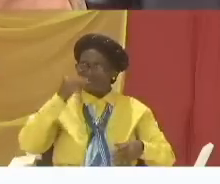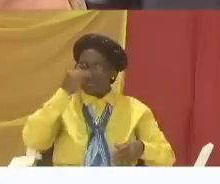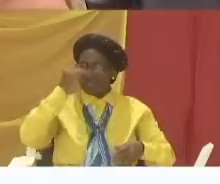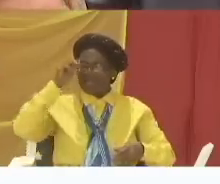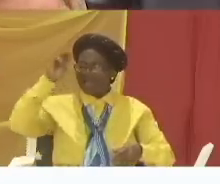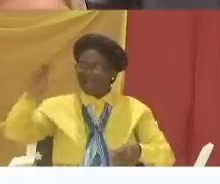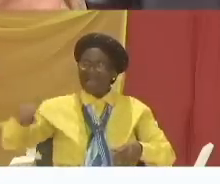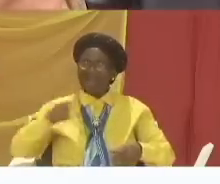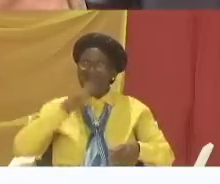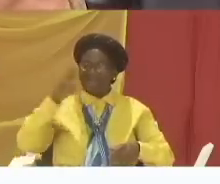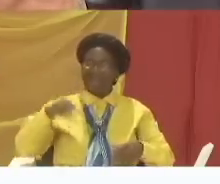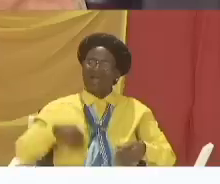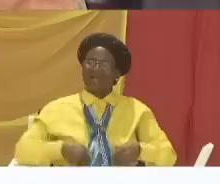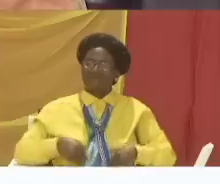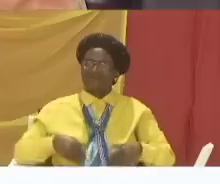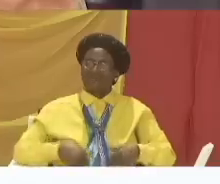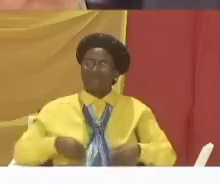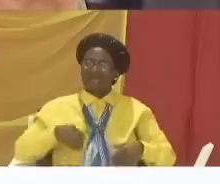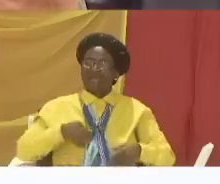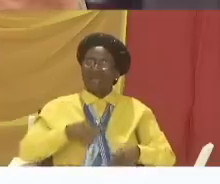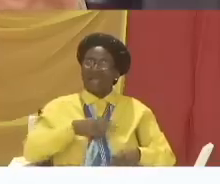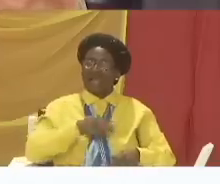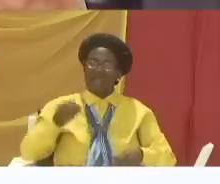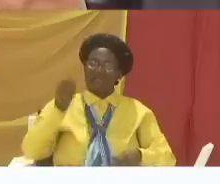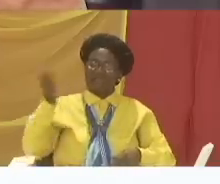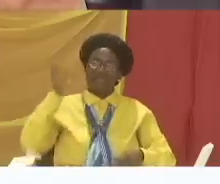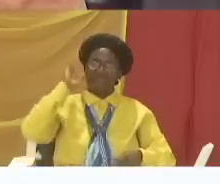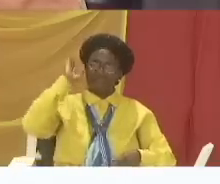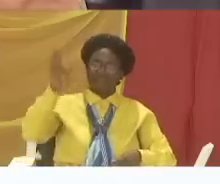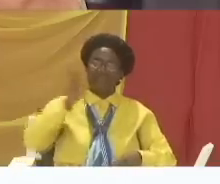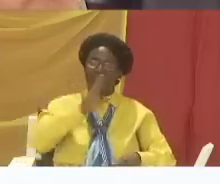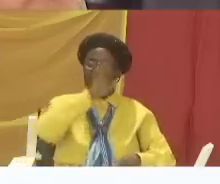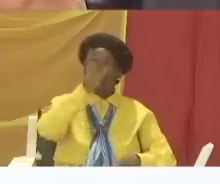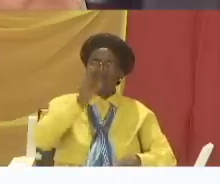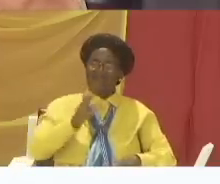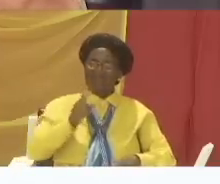There would never be a miscarriage.